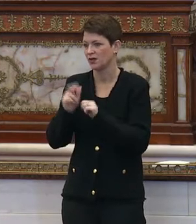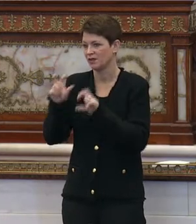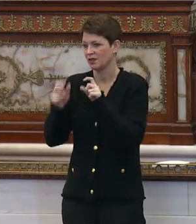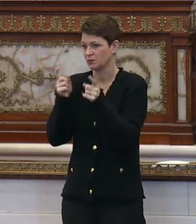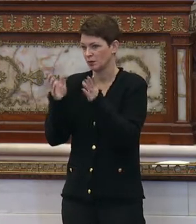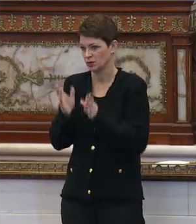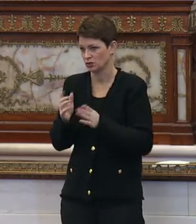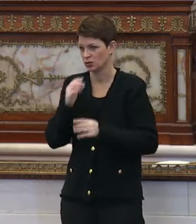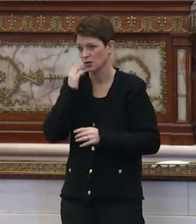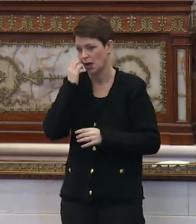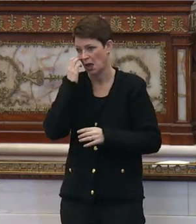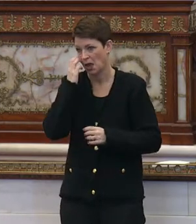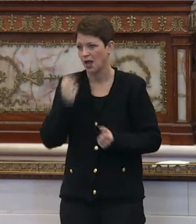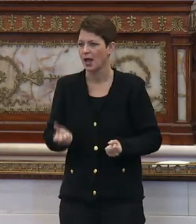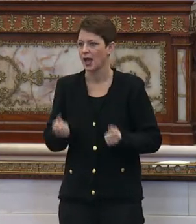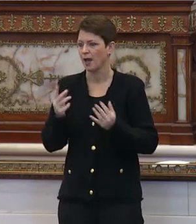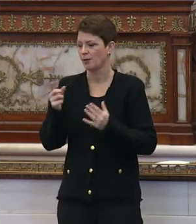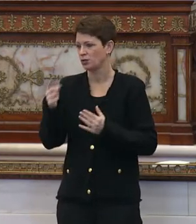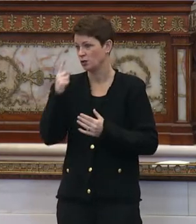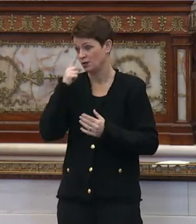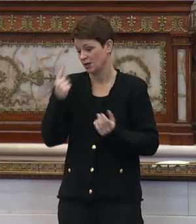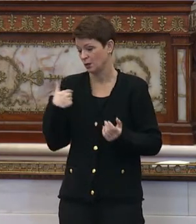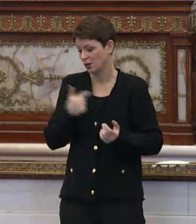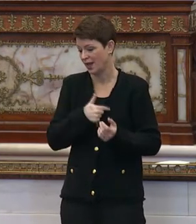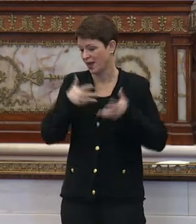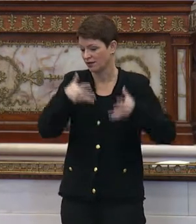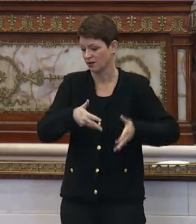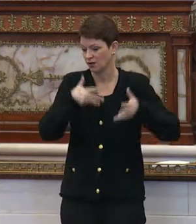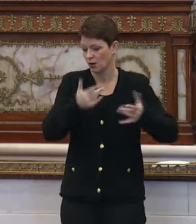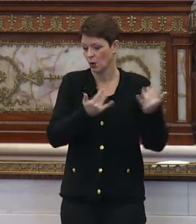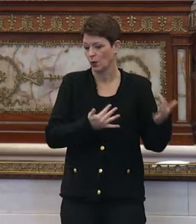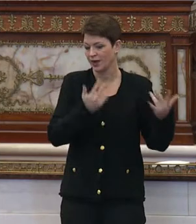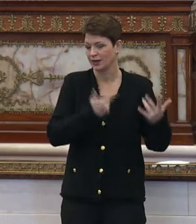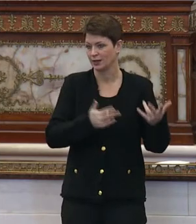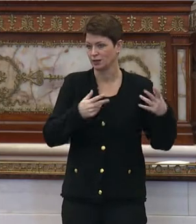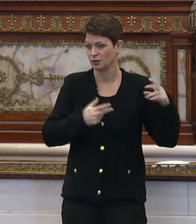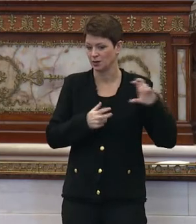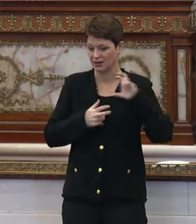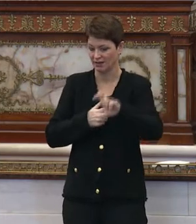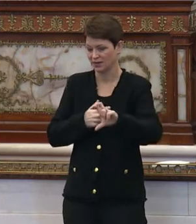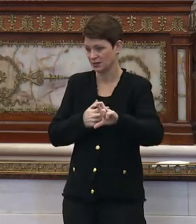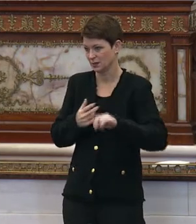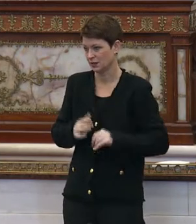managers. And how much would you say that we have sitting on the sidelines waiting to be invested?